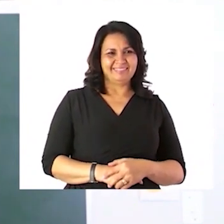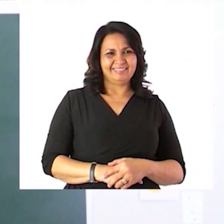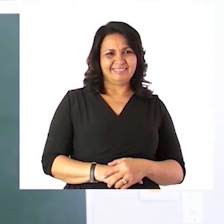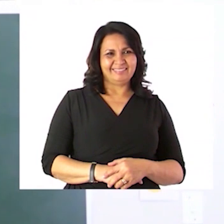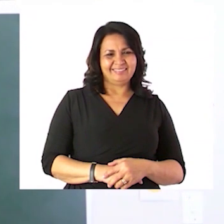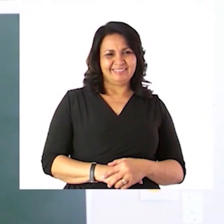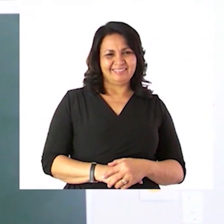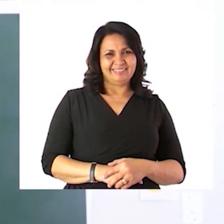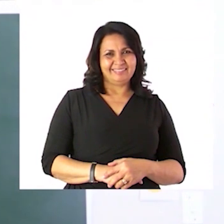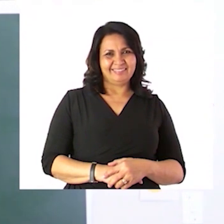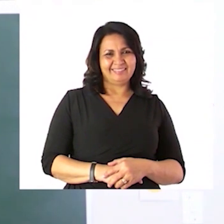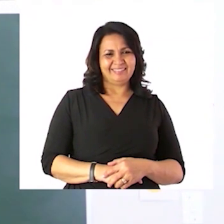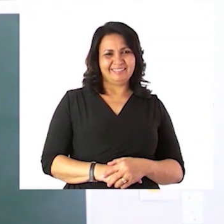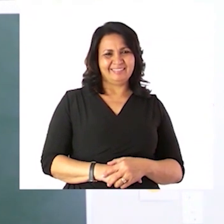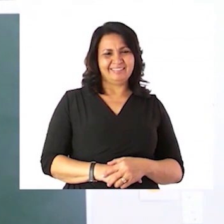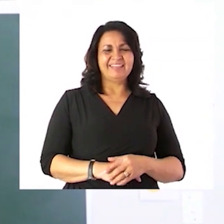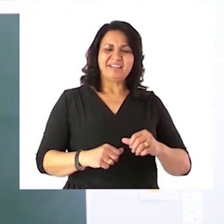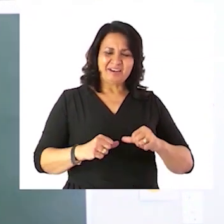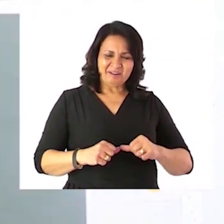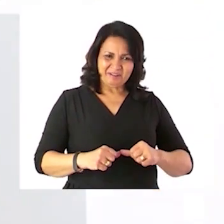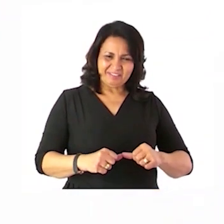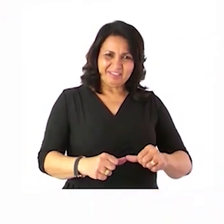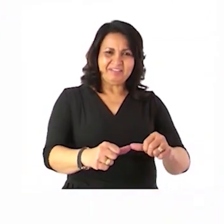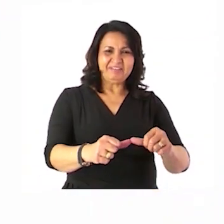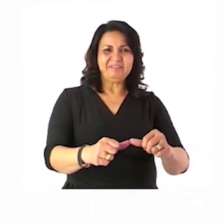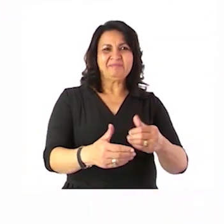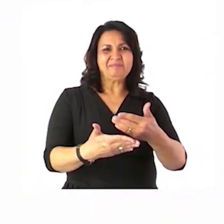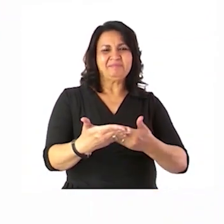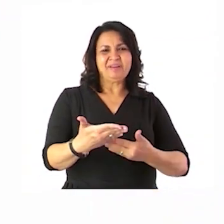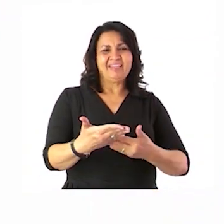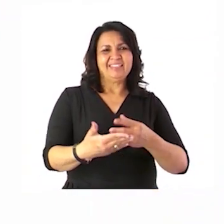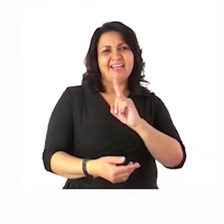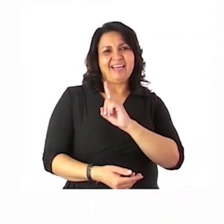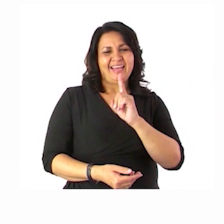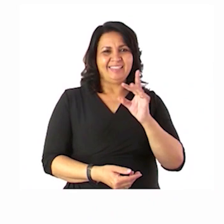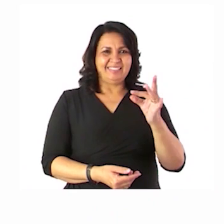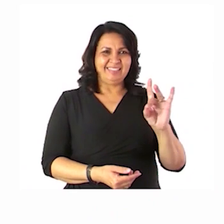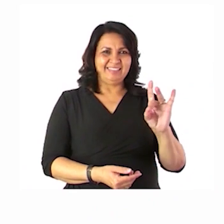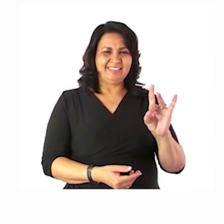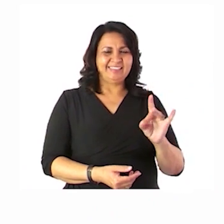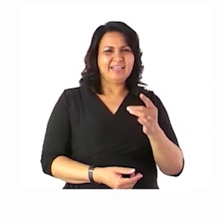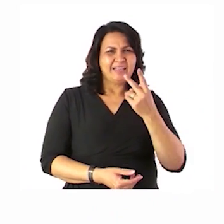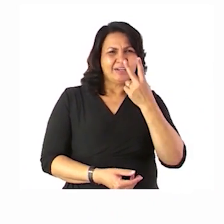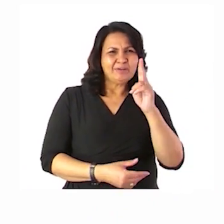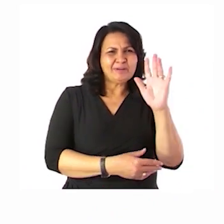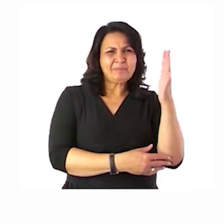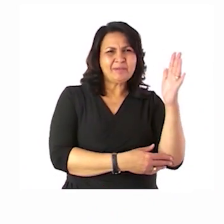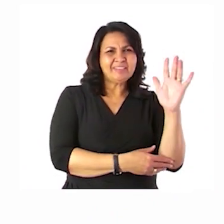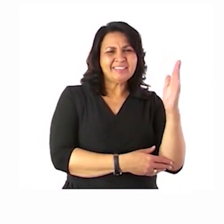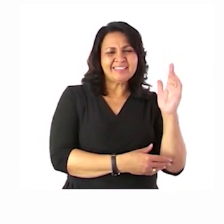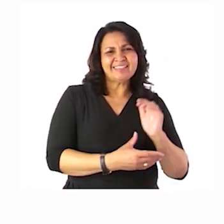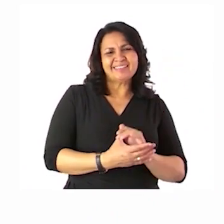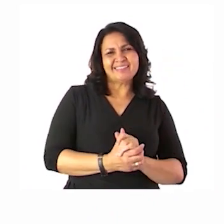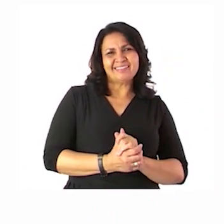one. Now we move on to page 18. Let's look at the pictures of page